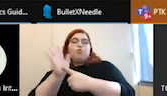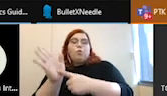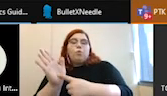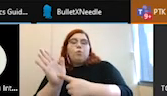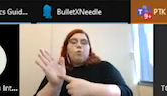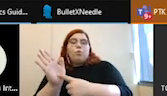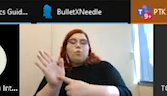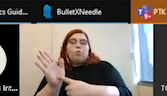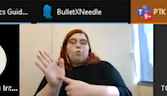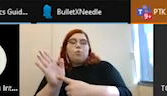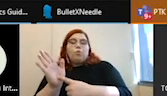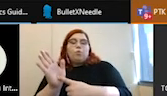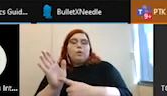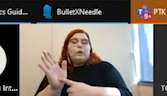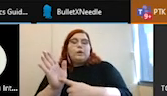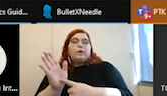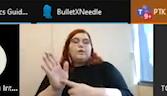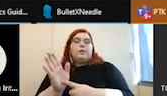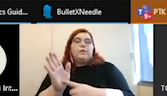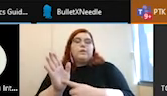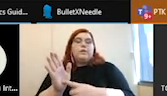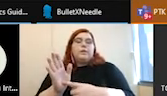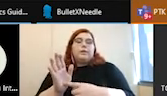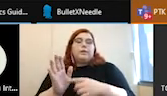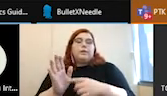say, blinky.